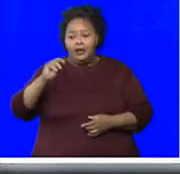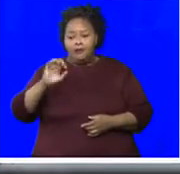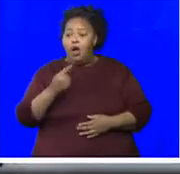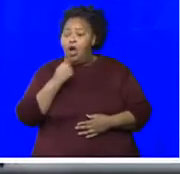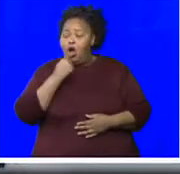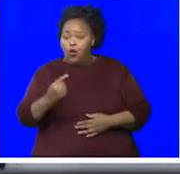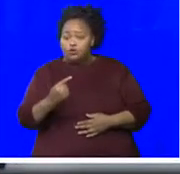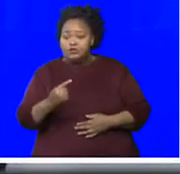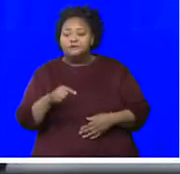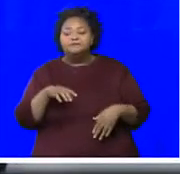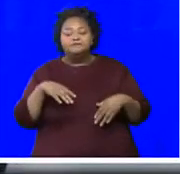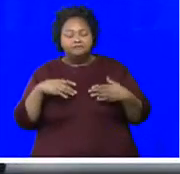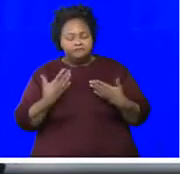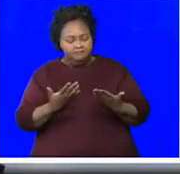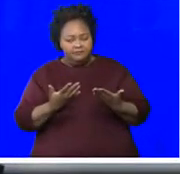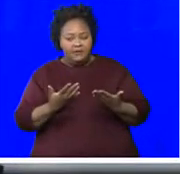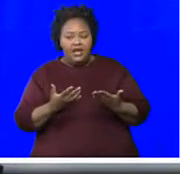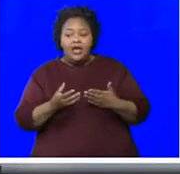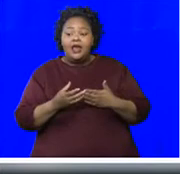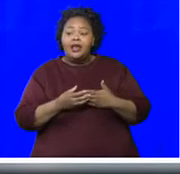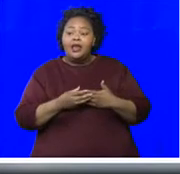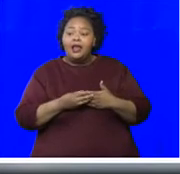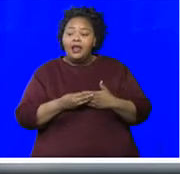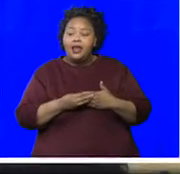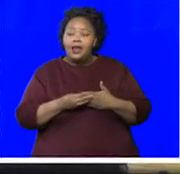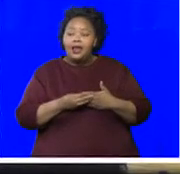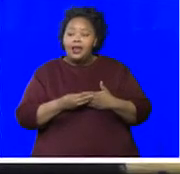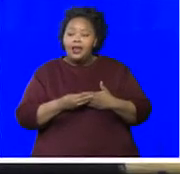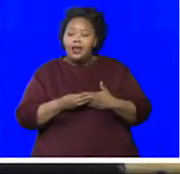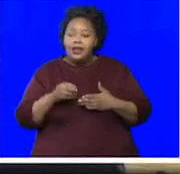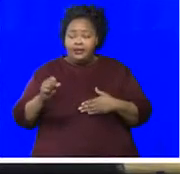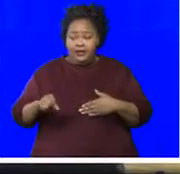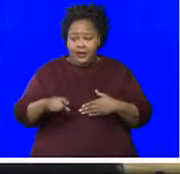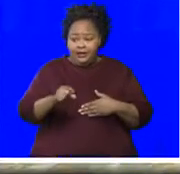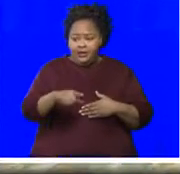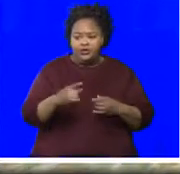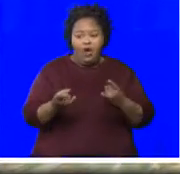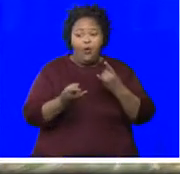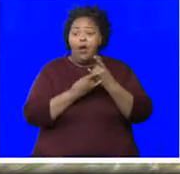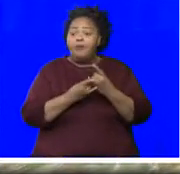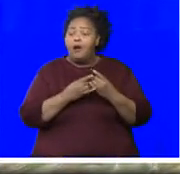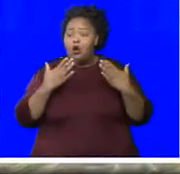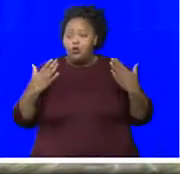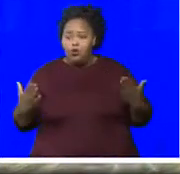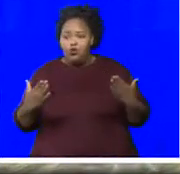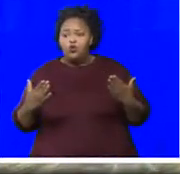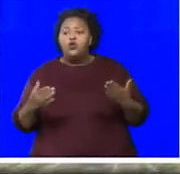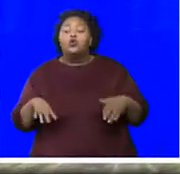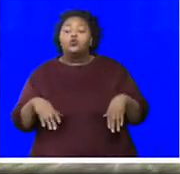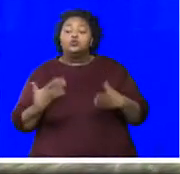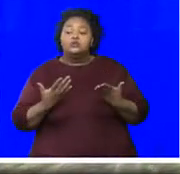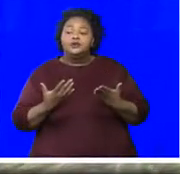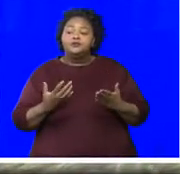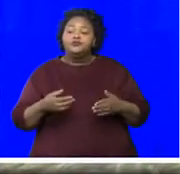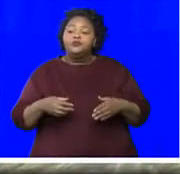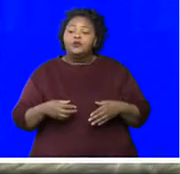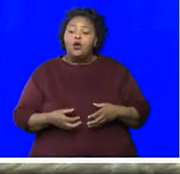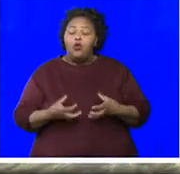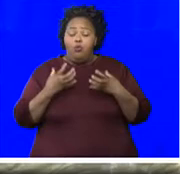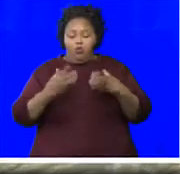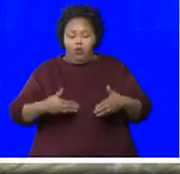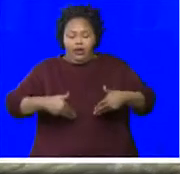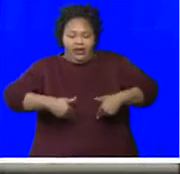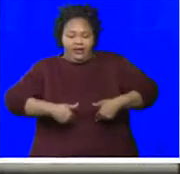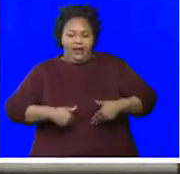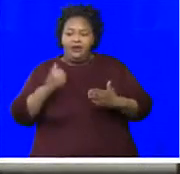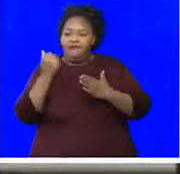yiWorld Vegetable Center titawudlala lichaza ekufezeni luhlelo lwahulumende lekulwa nendlala eveni iZero Hunger